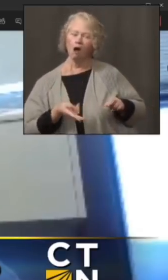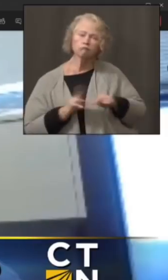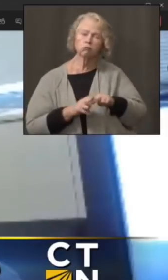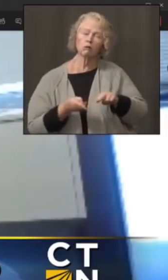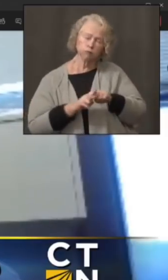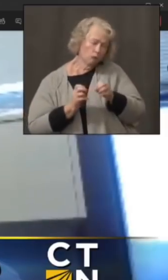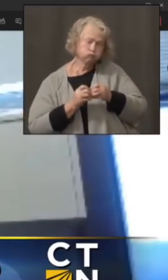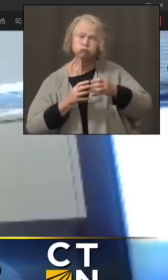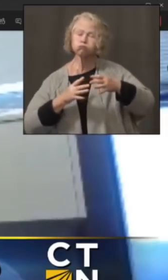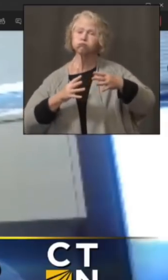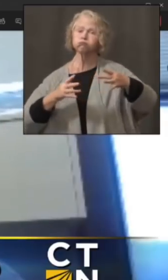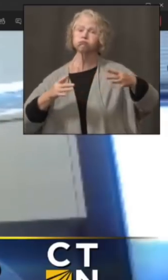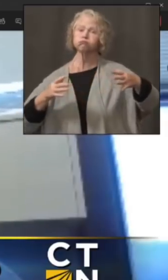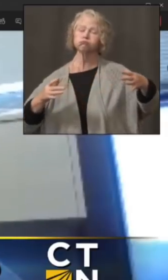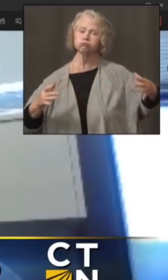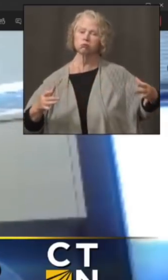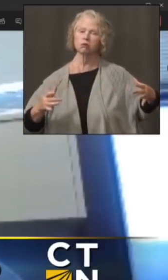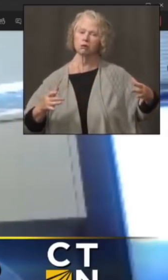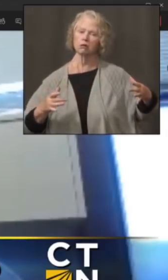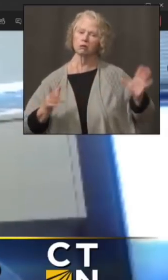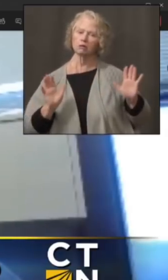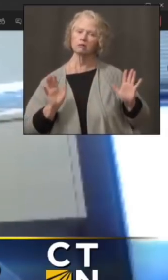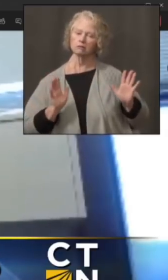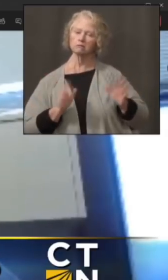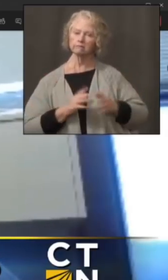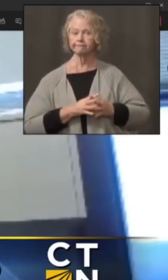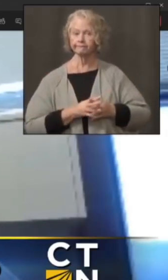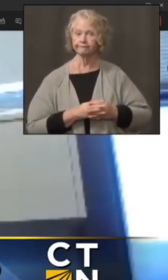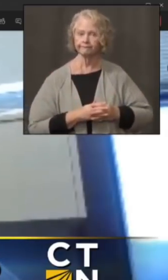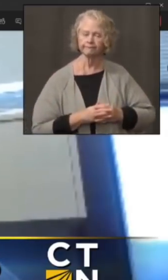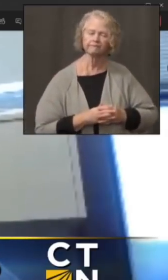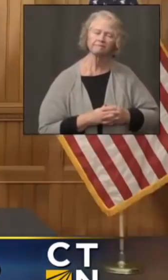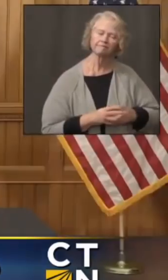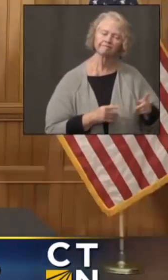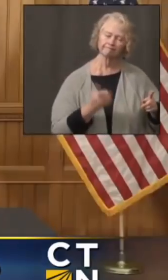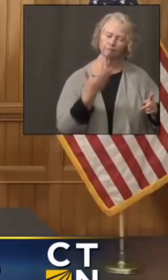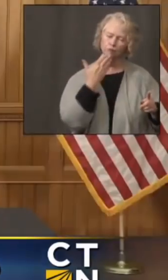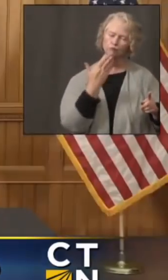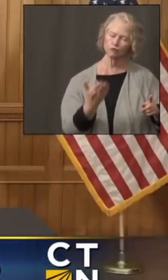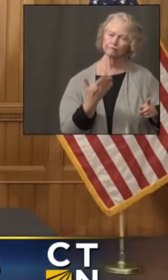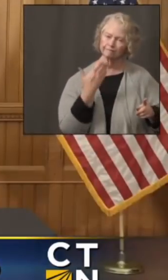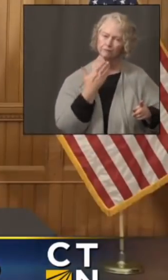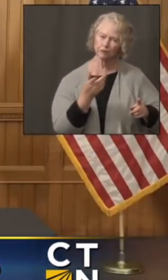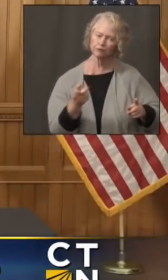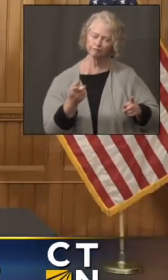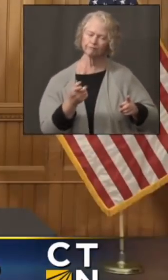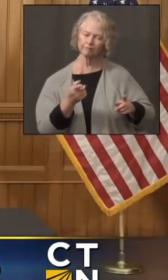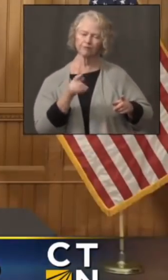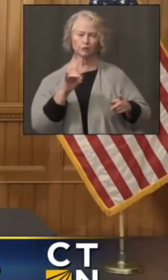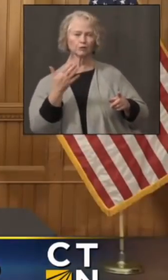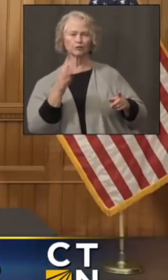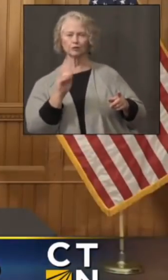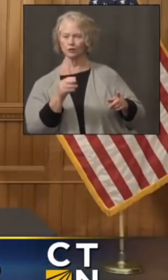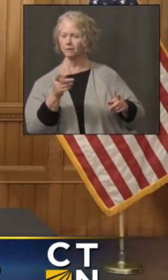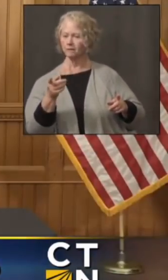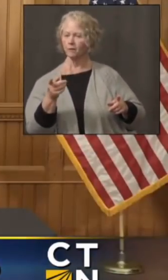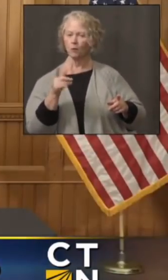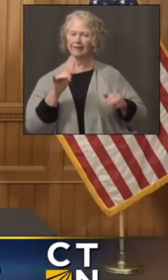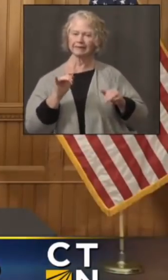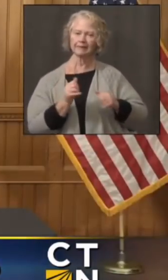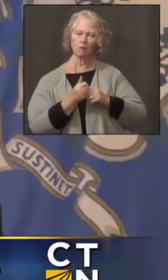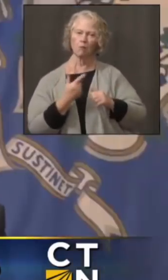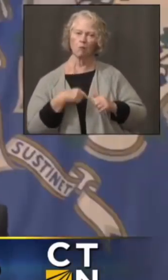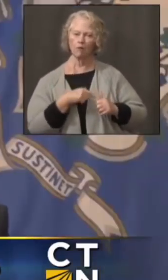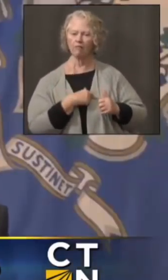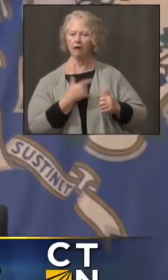from, at least if we do, we will have it from a lower baseline. Hey, well said, Jim. Jim is sticking around to answer any questions,